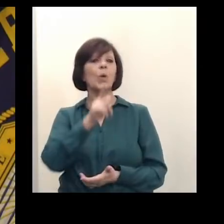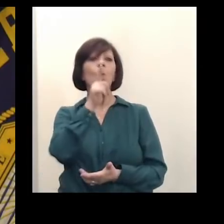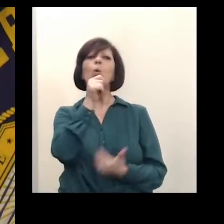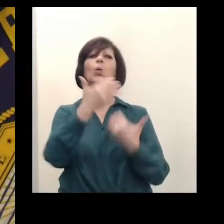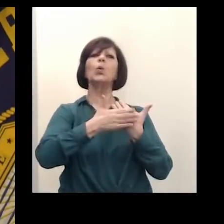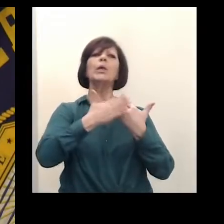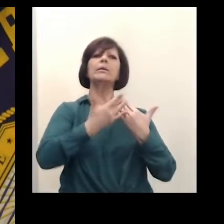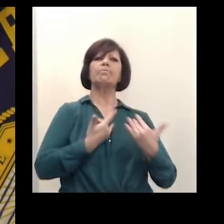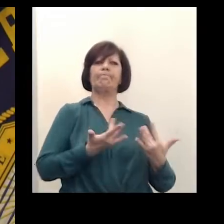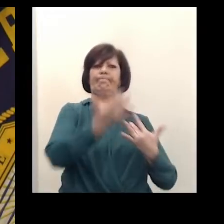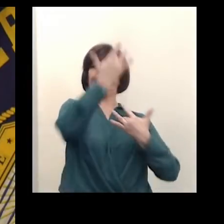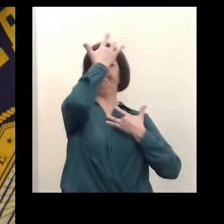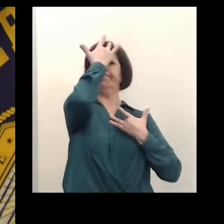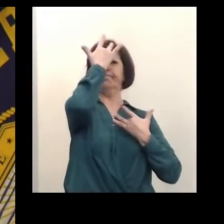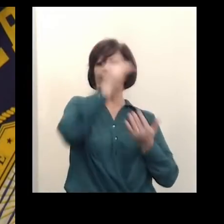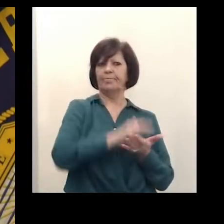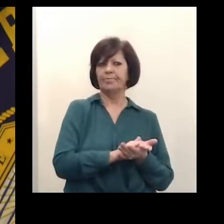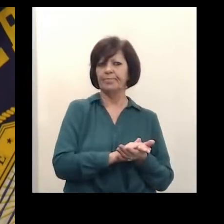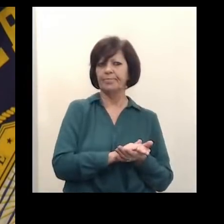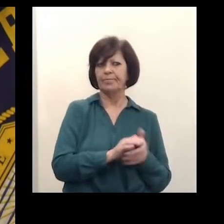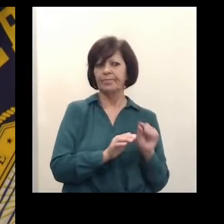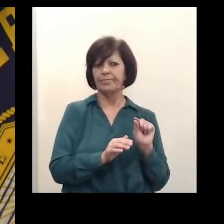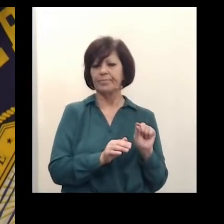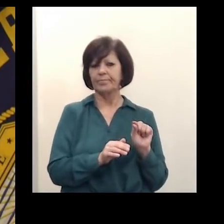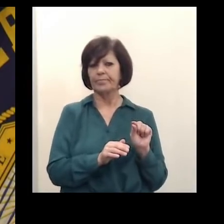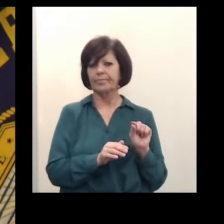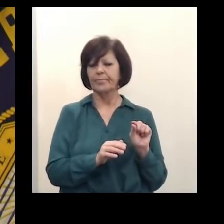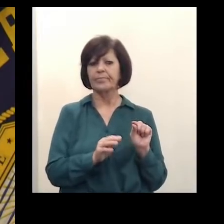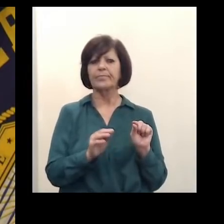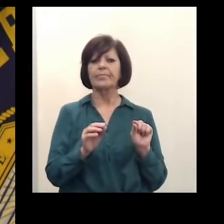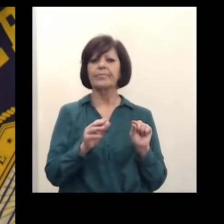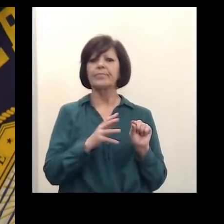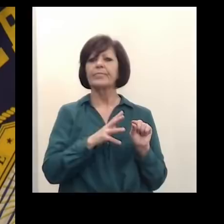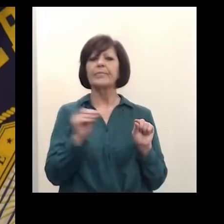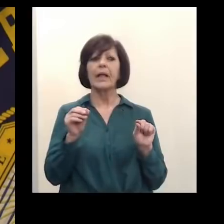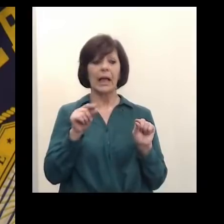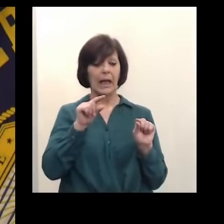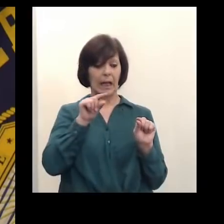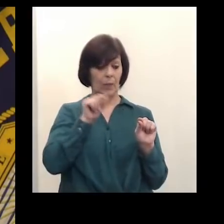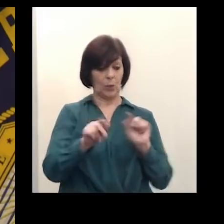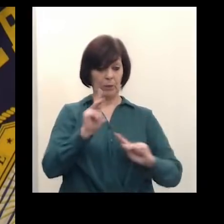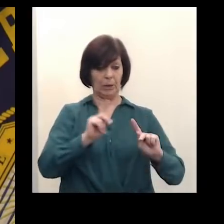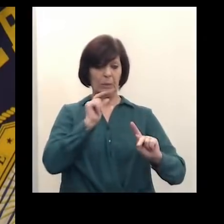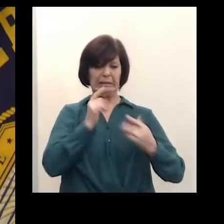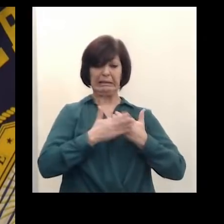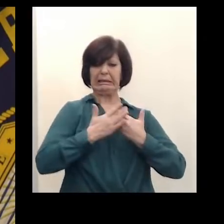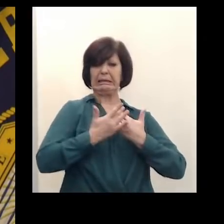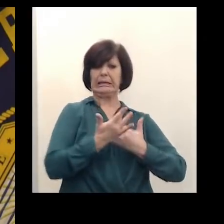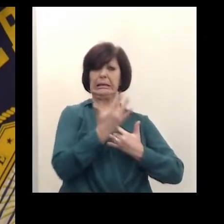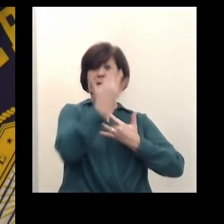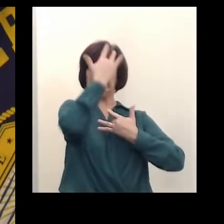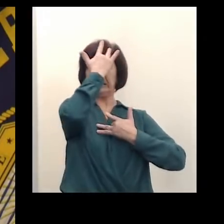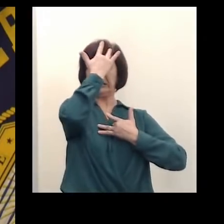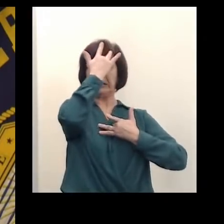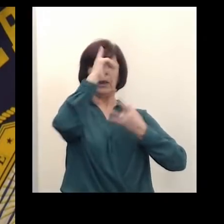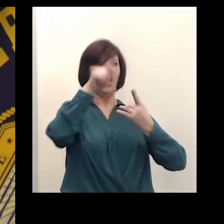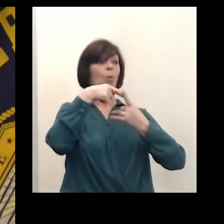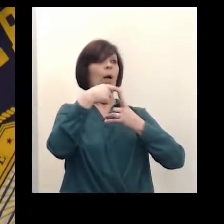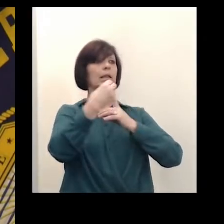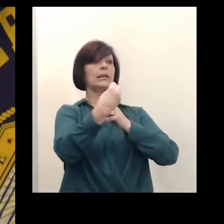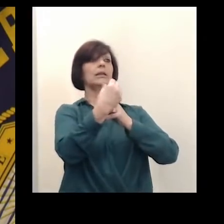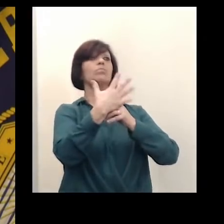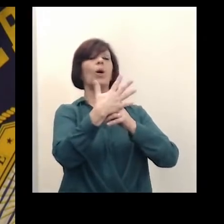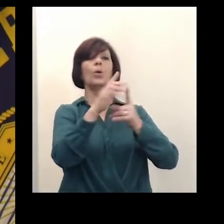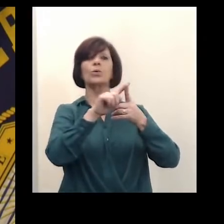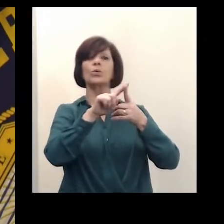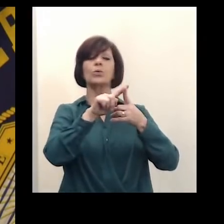infected, and those susceptible individuals when they're exposed to the virus. So let's